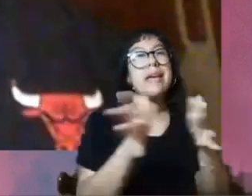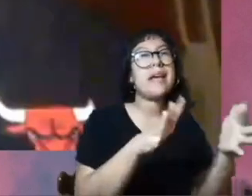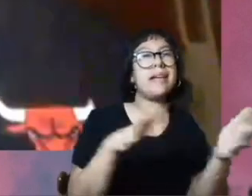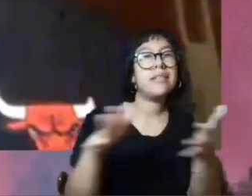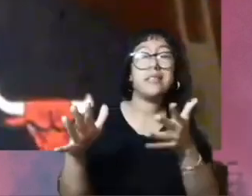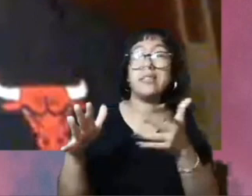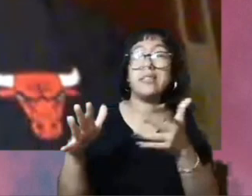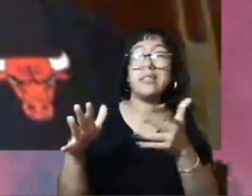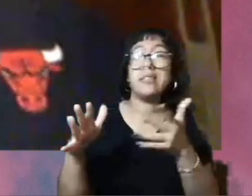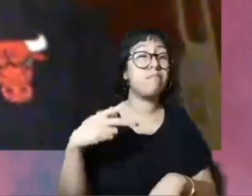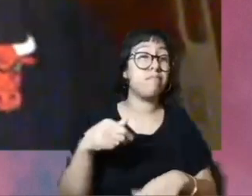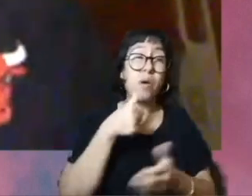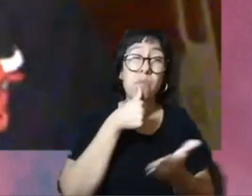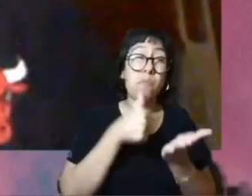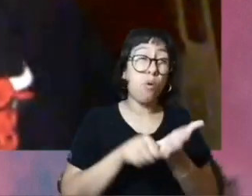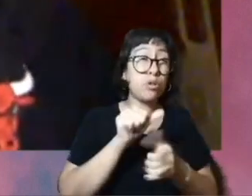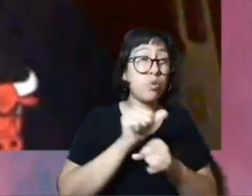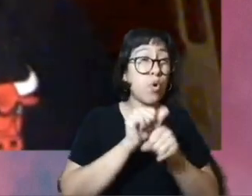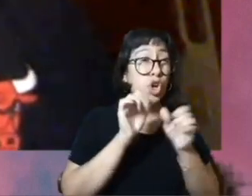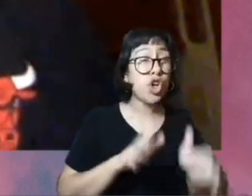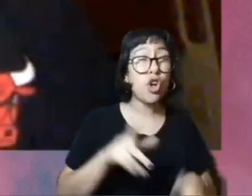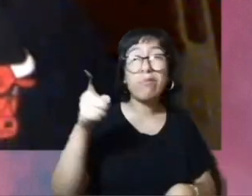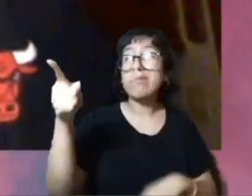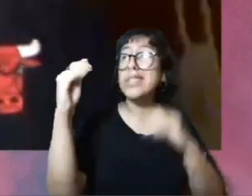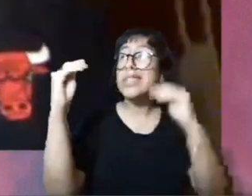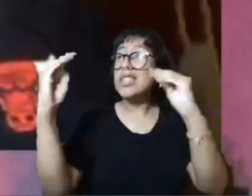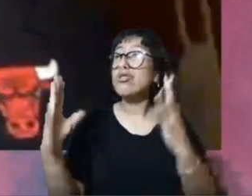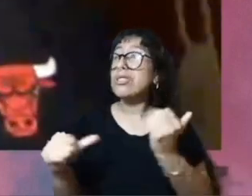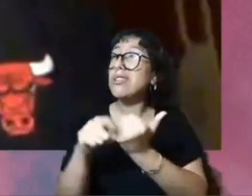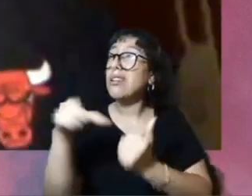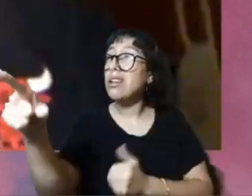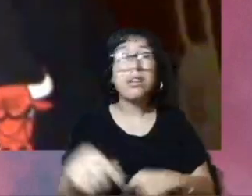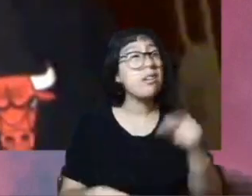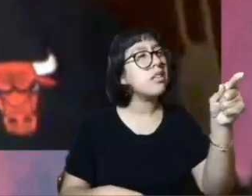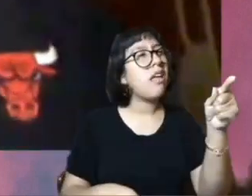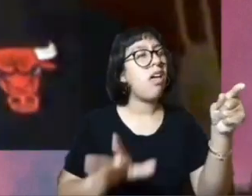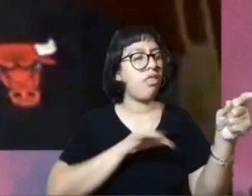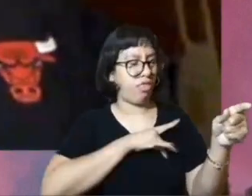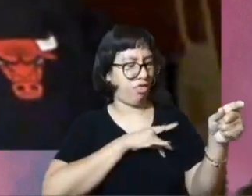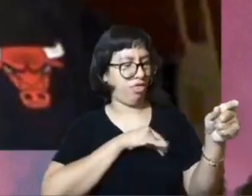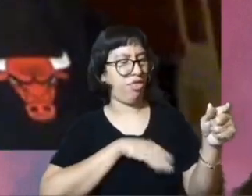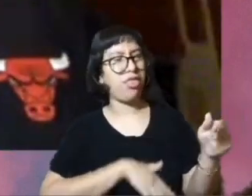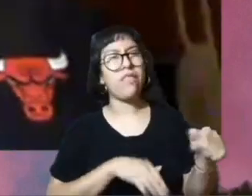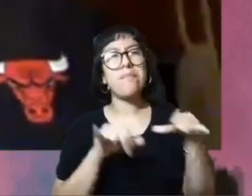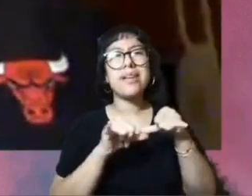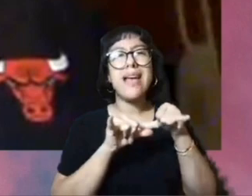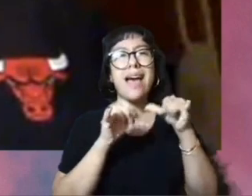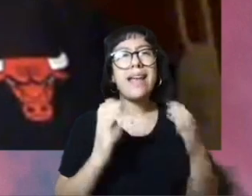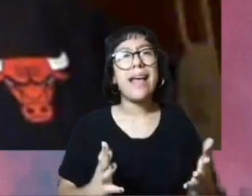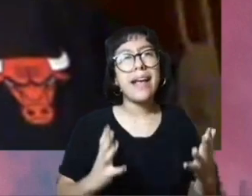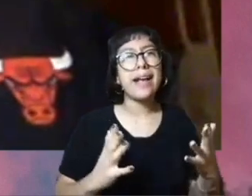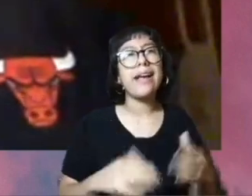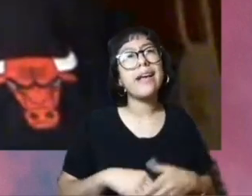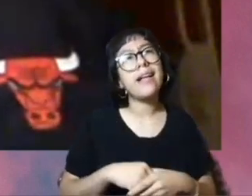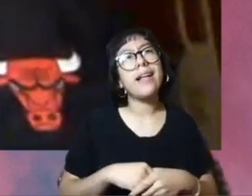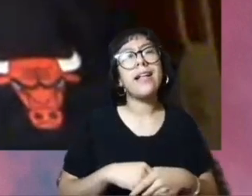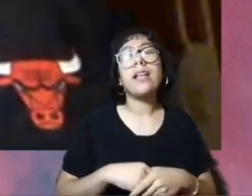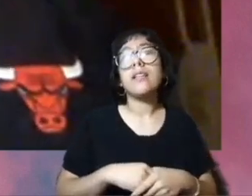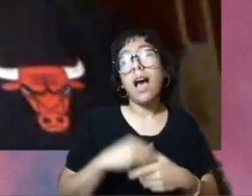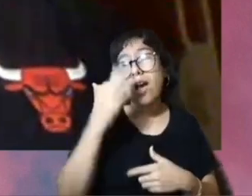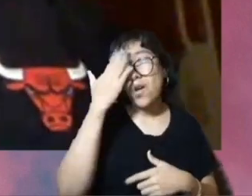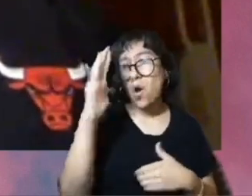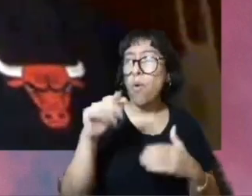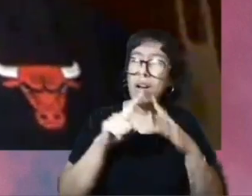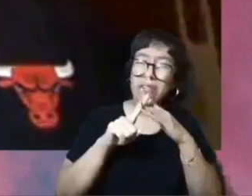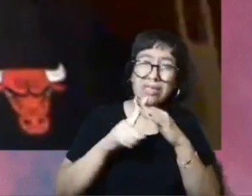postal worker, a teacher's assistant, a grease-stained mechanic, one I know wants to break into